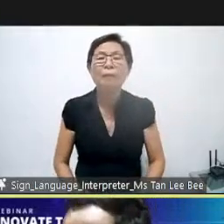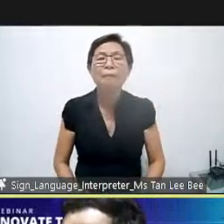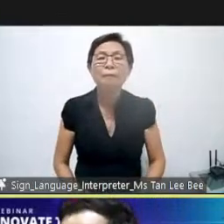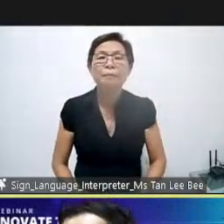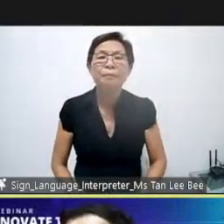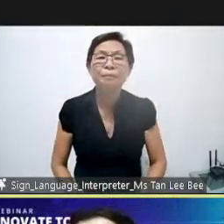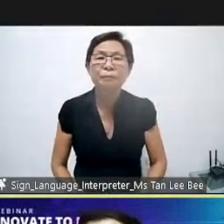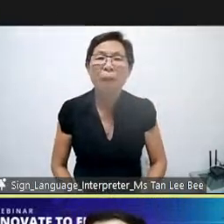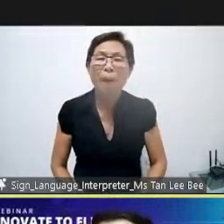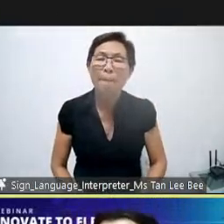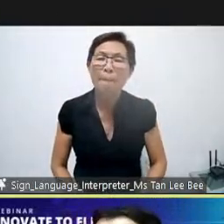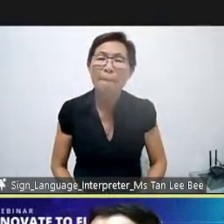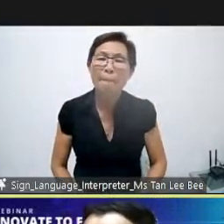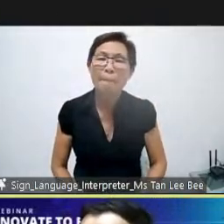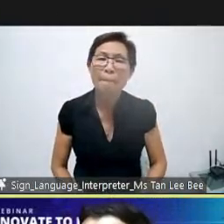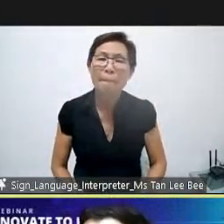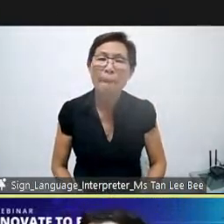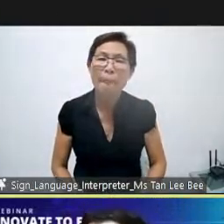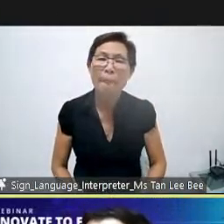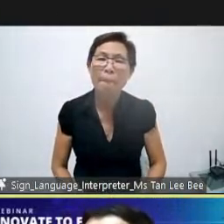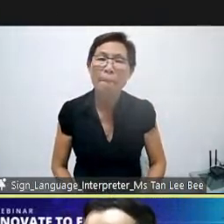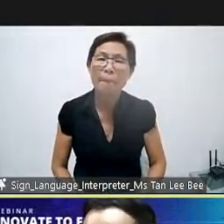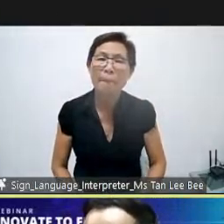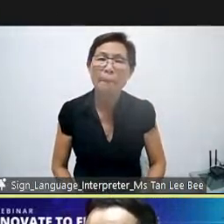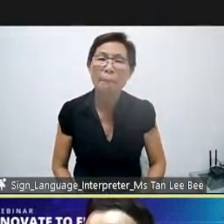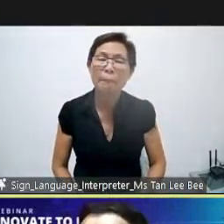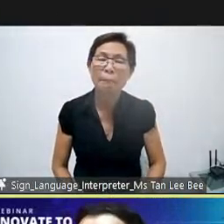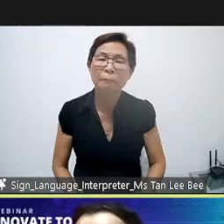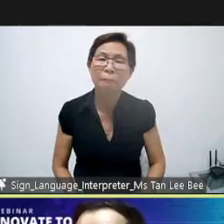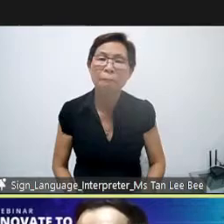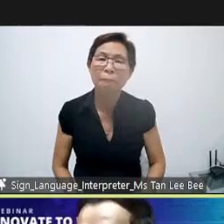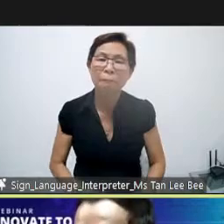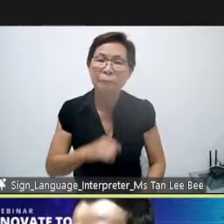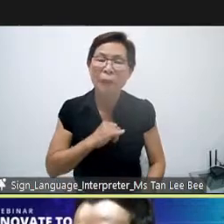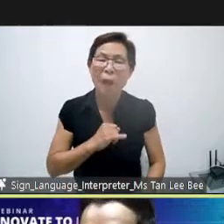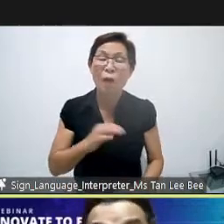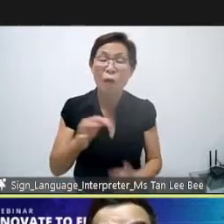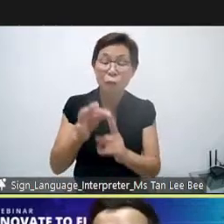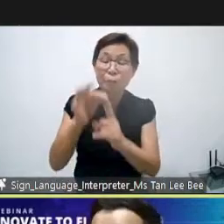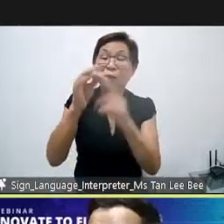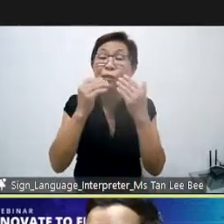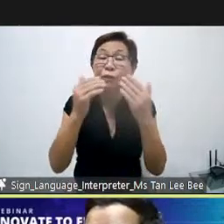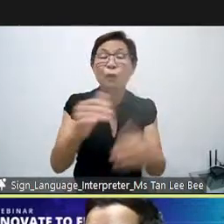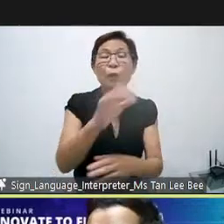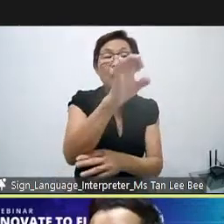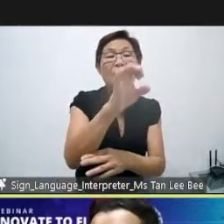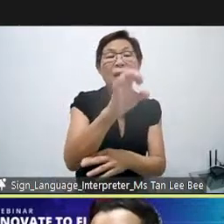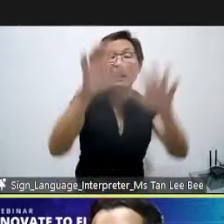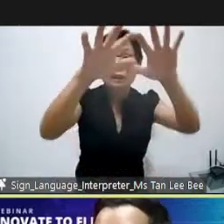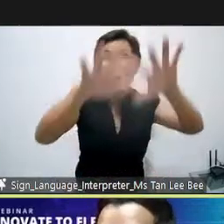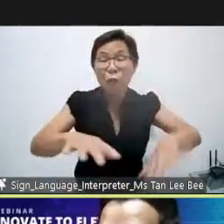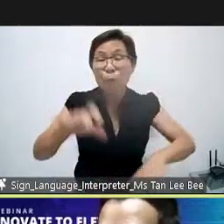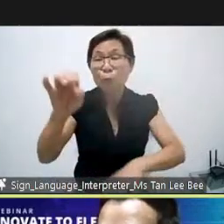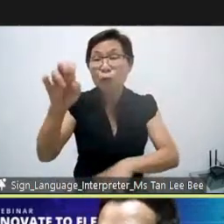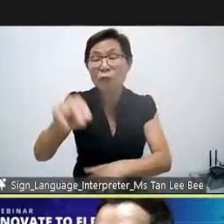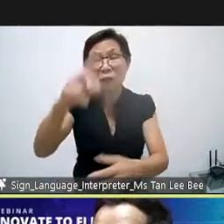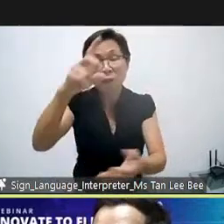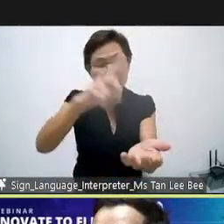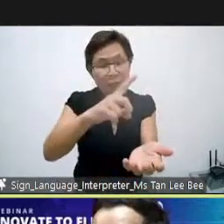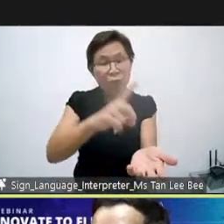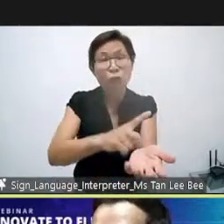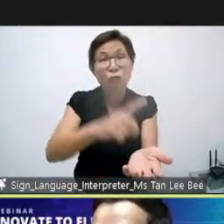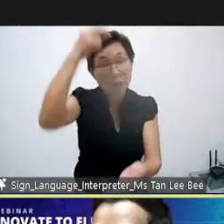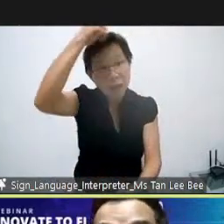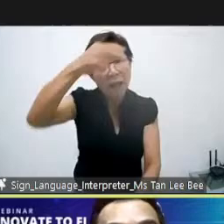further, first of all, I would like to give my special thanks to SEAMEO SEN, Dr. Haja Hanani, Director of